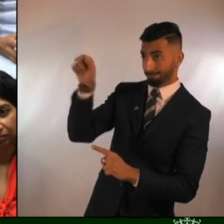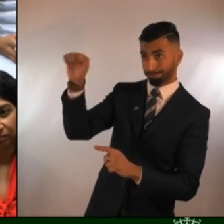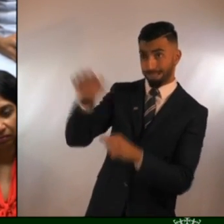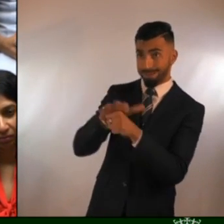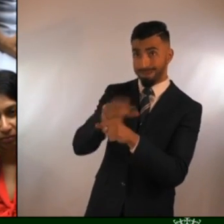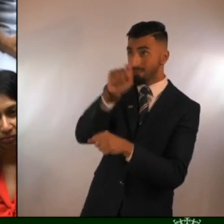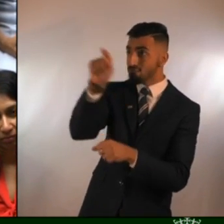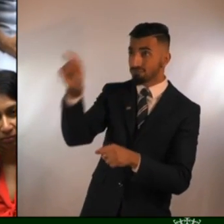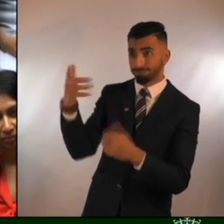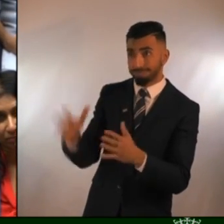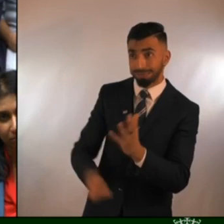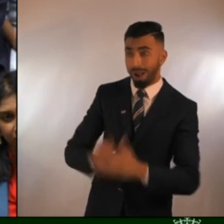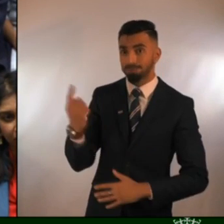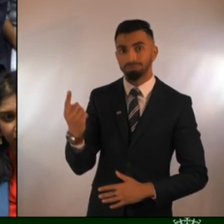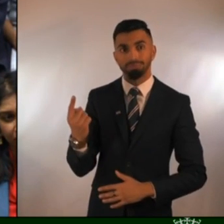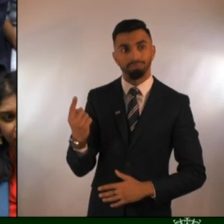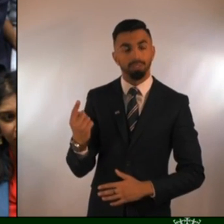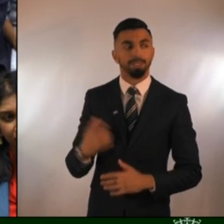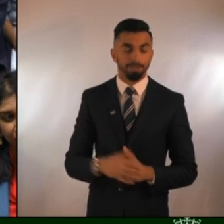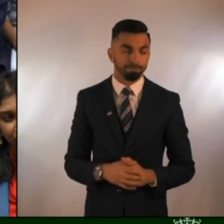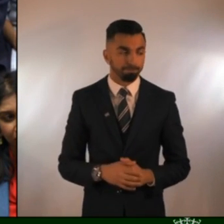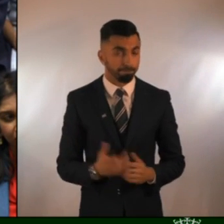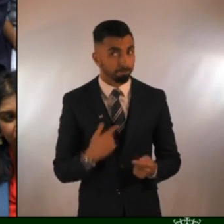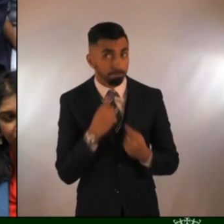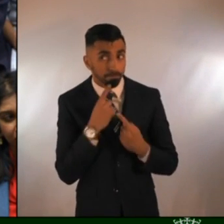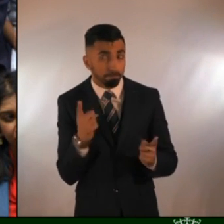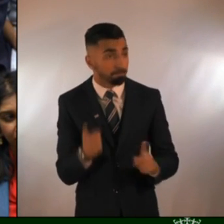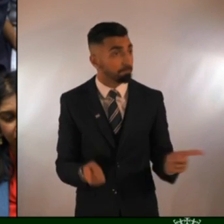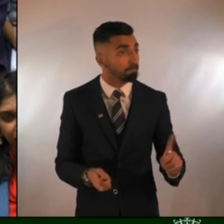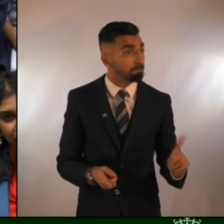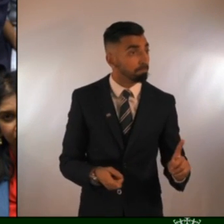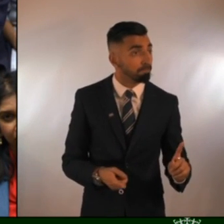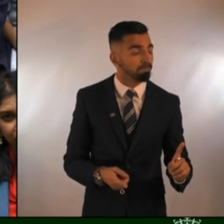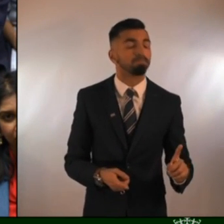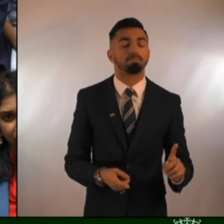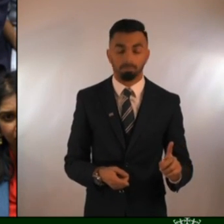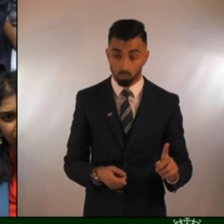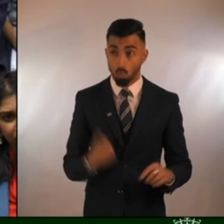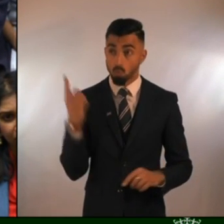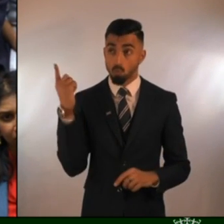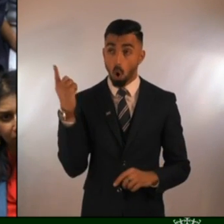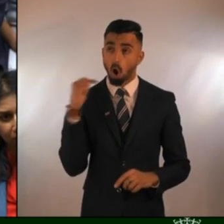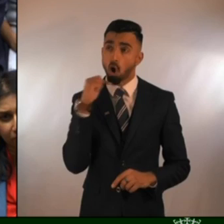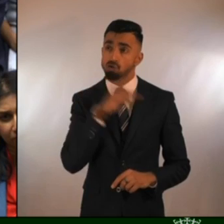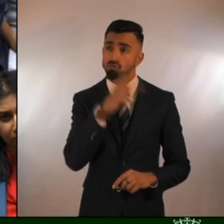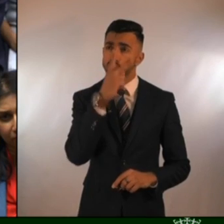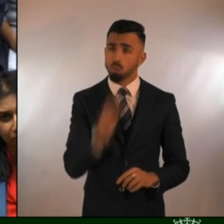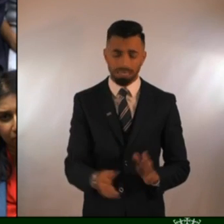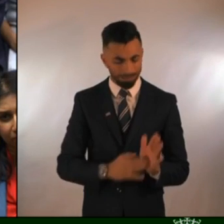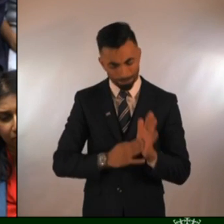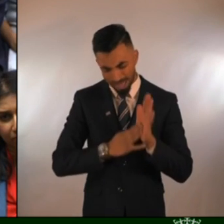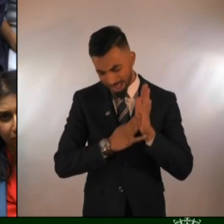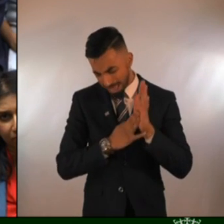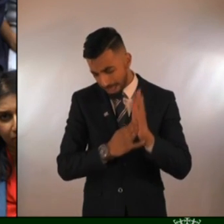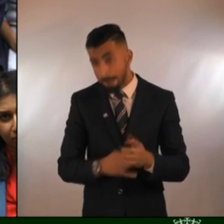Ludlow. So I can announce today that I'm making £120 million available immediately